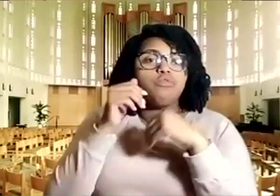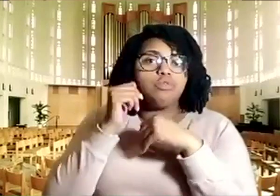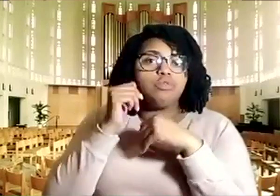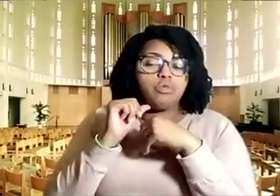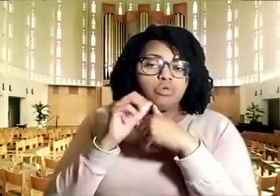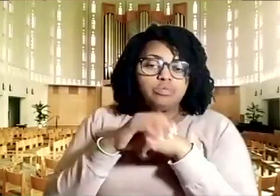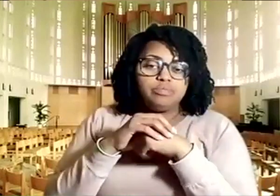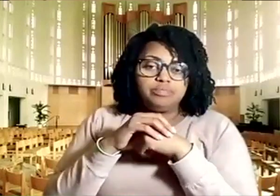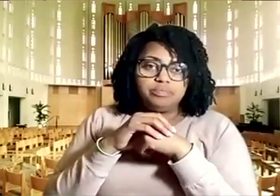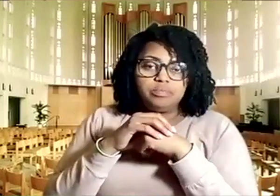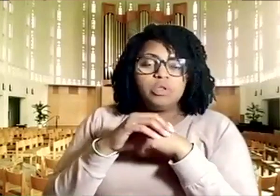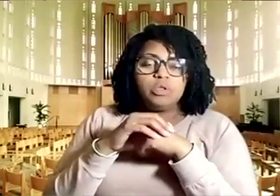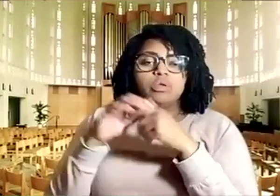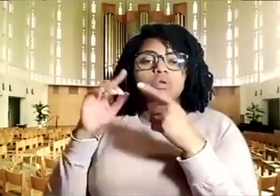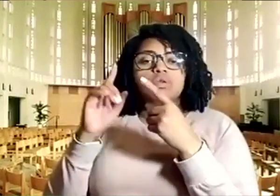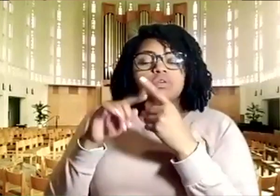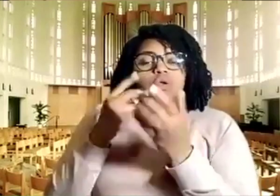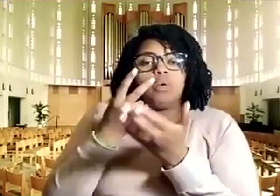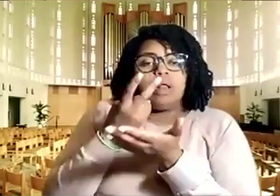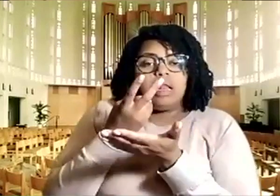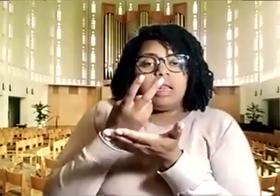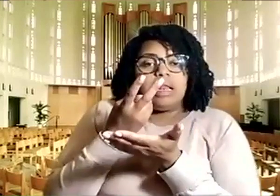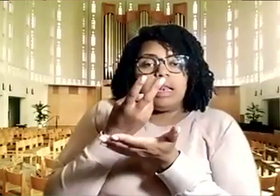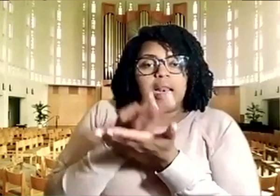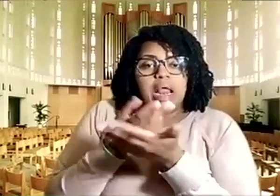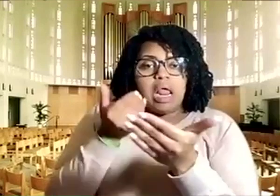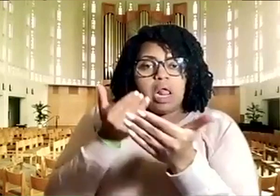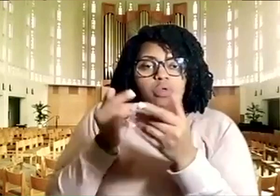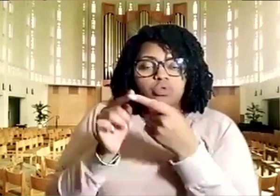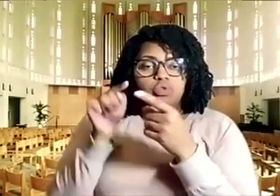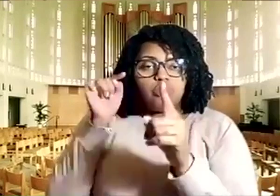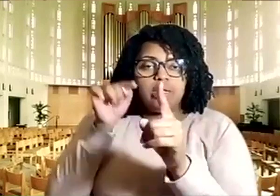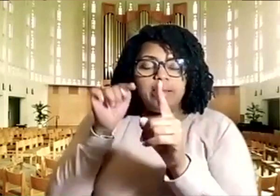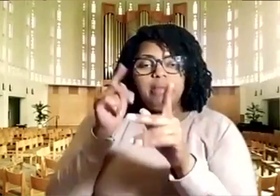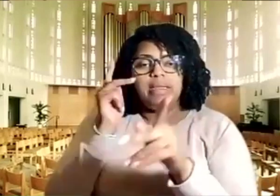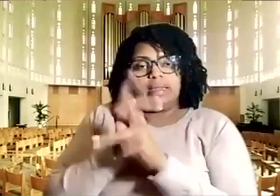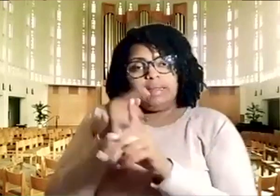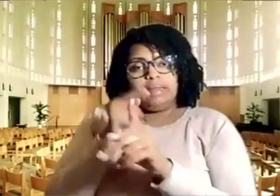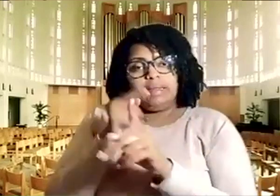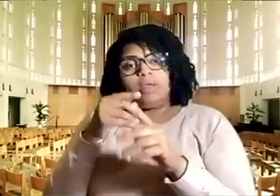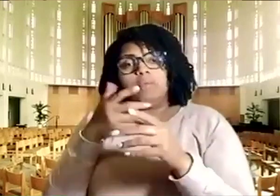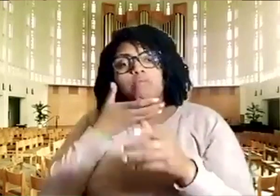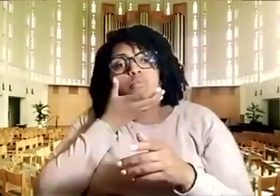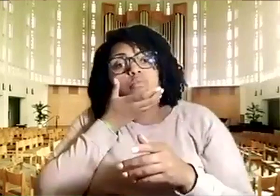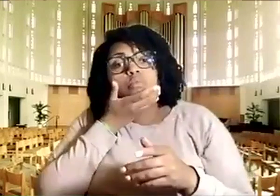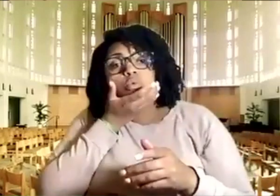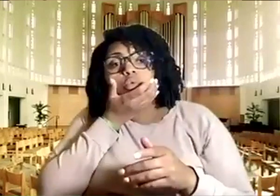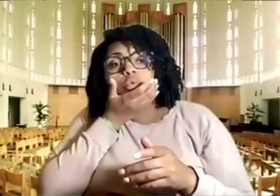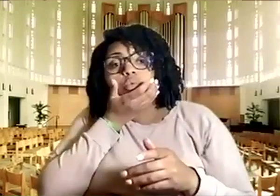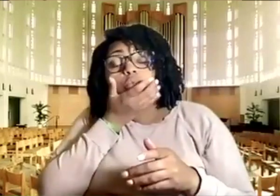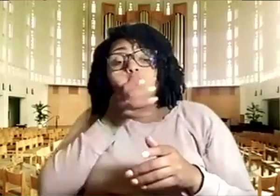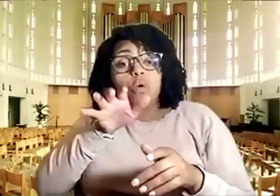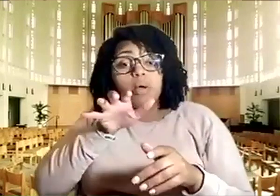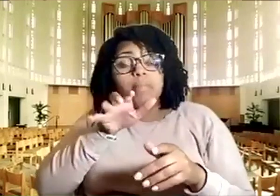to lie next to him and keep him warm and perhaps perk him up a little bit